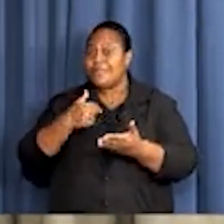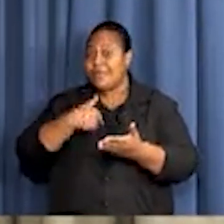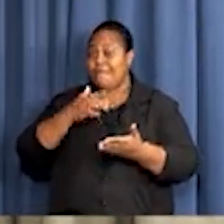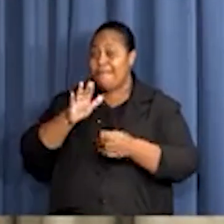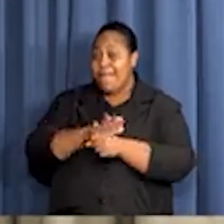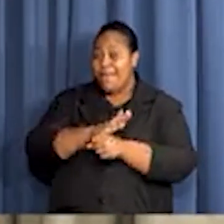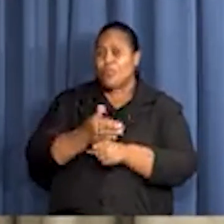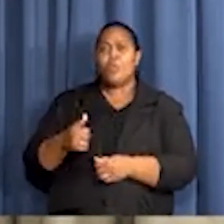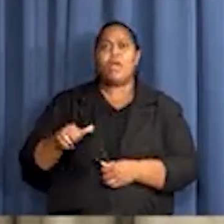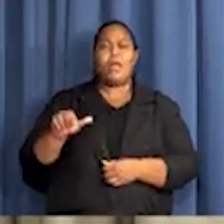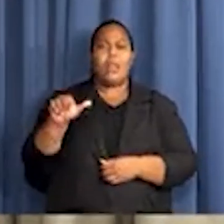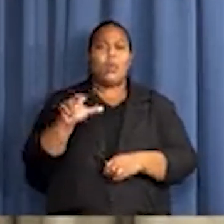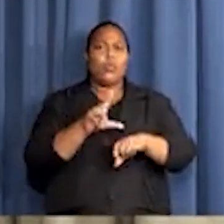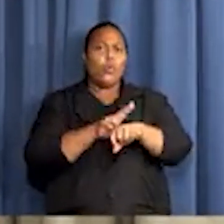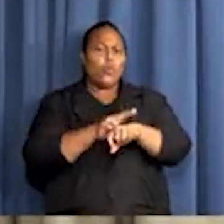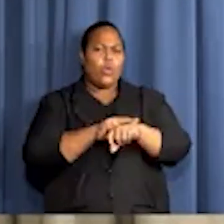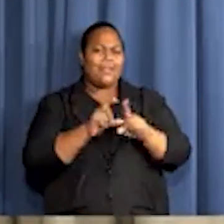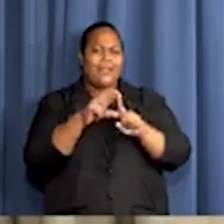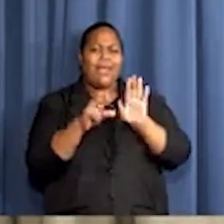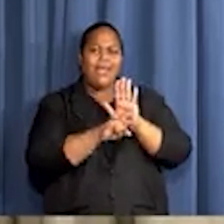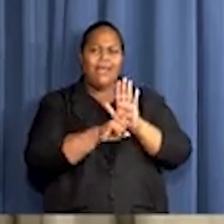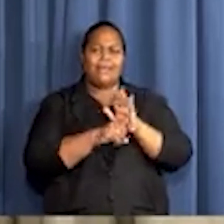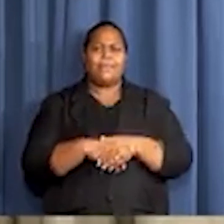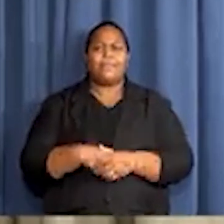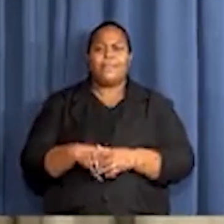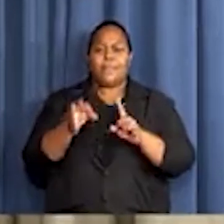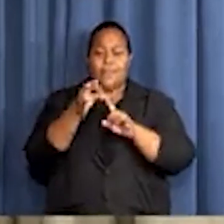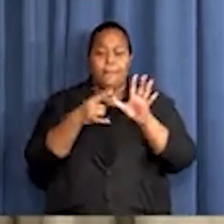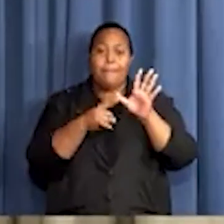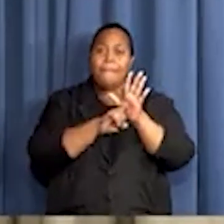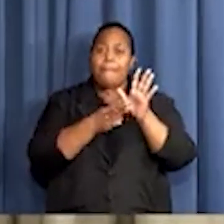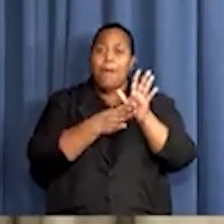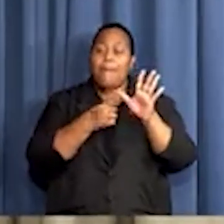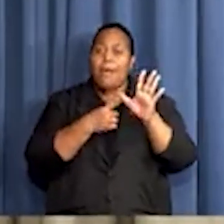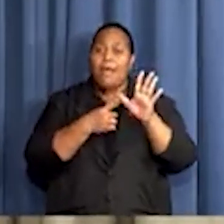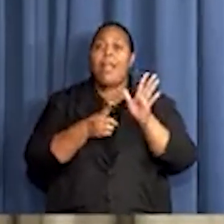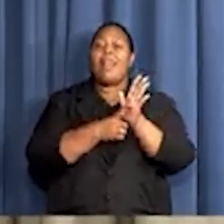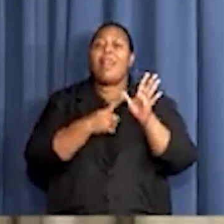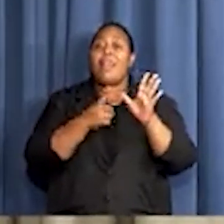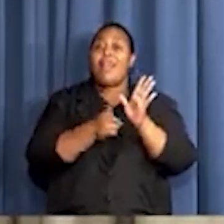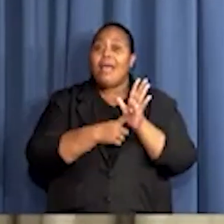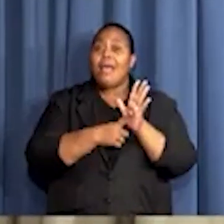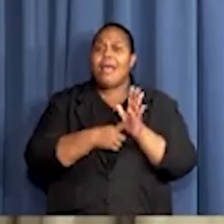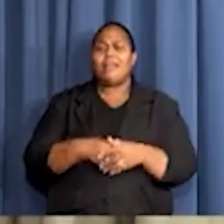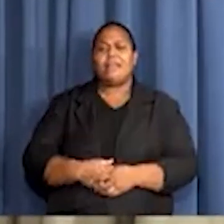allow Dr. Padma Lal, the widow of our